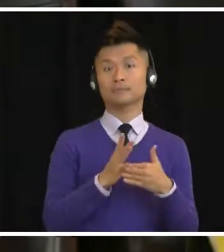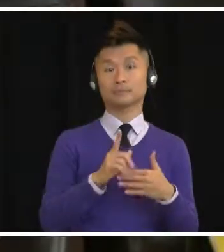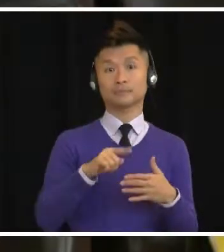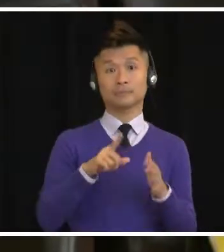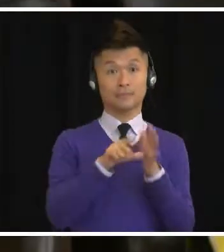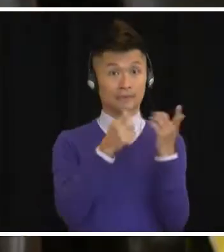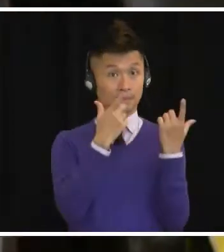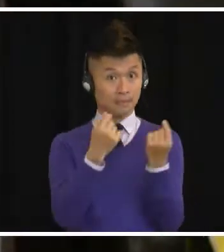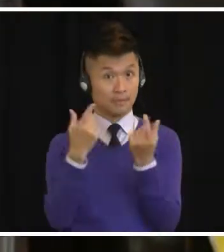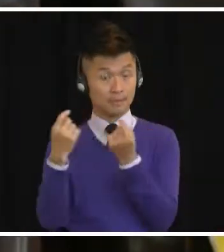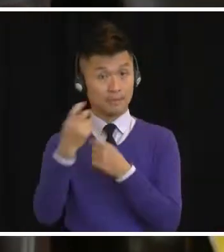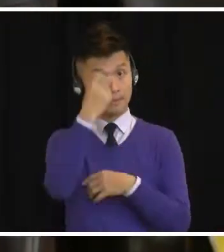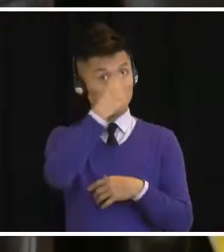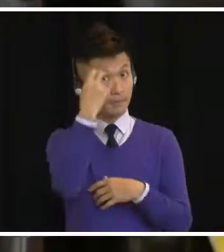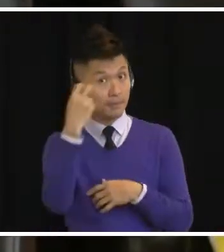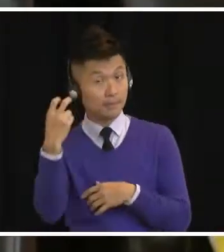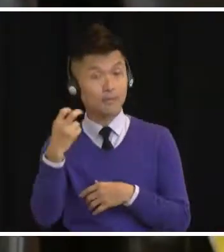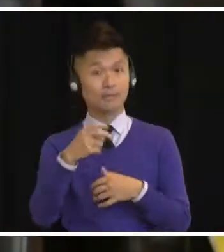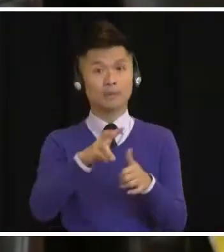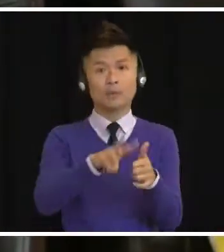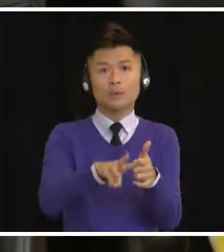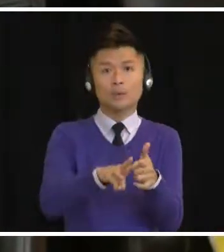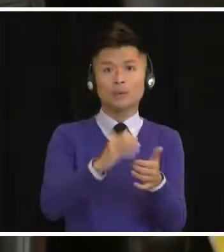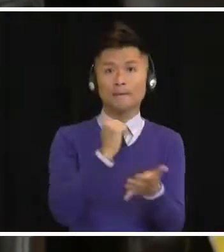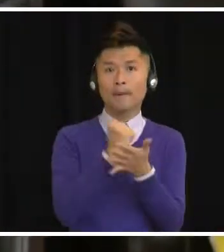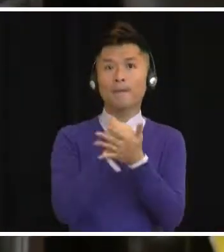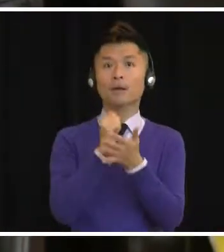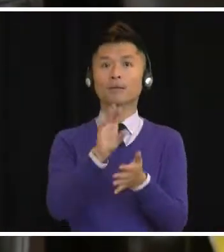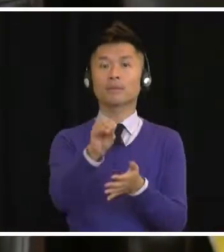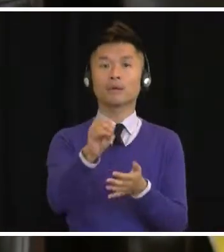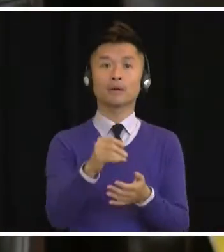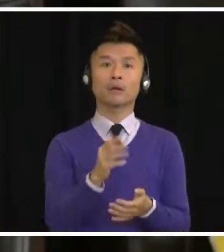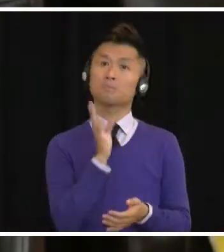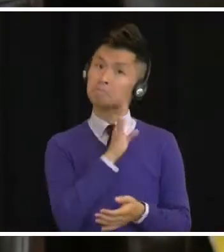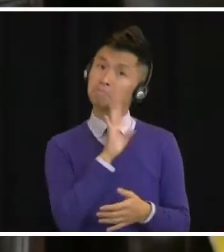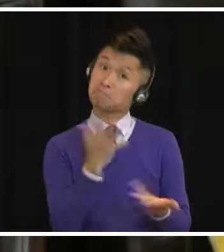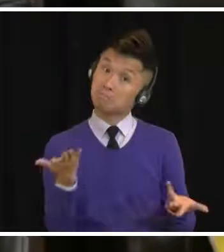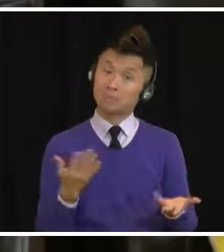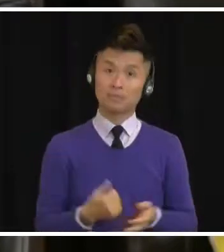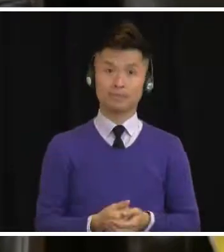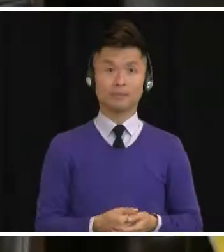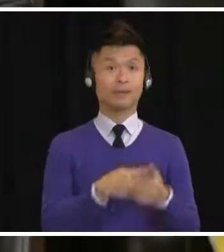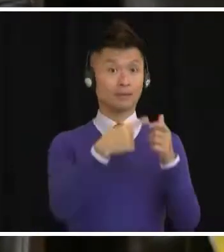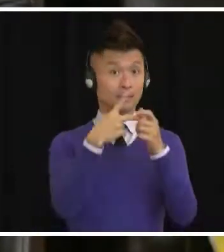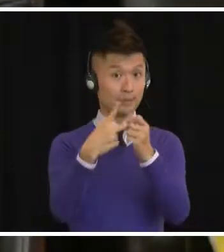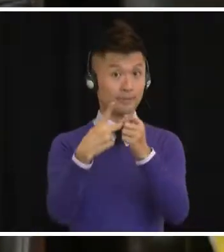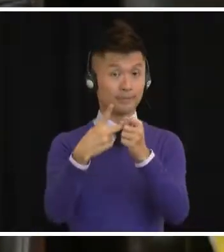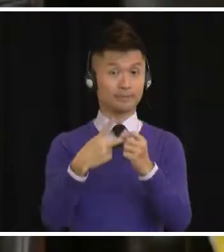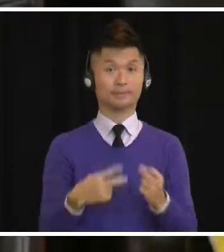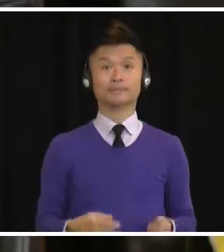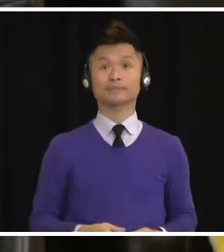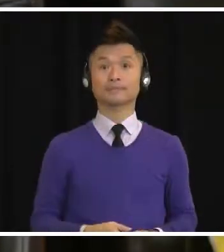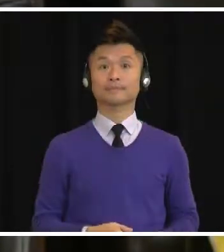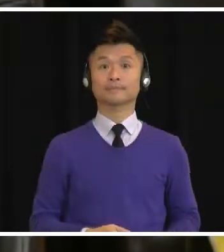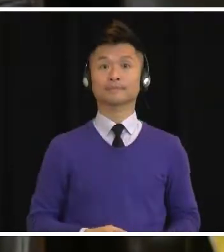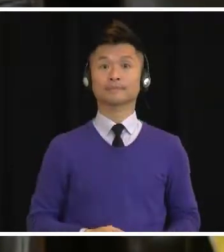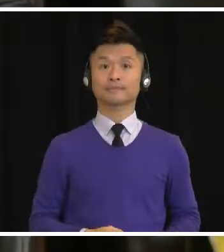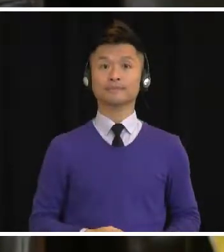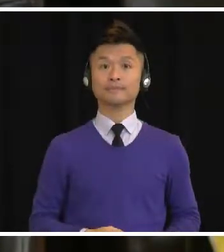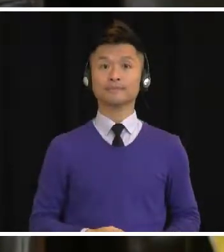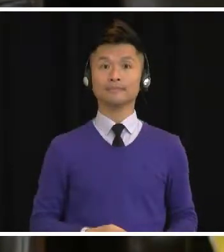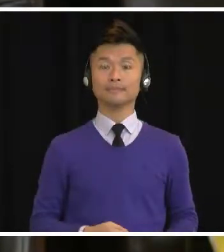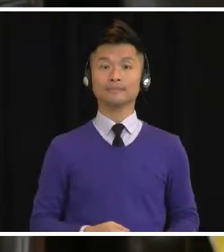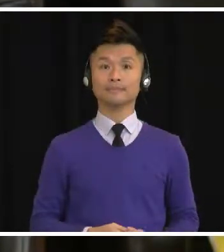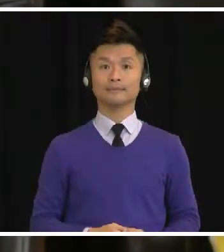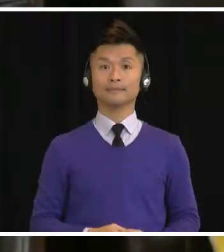two relates to contracts between the government agencies and private contractors. When those contracts are